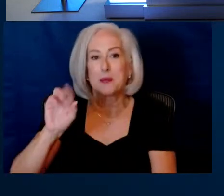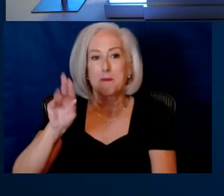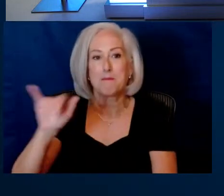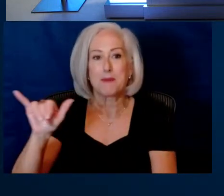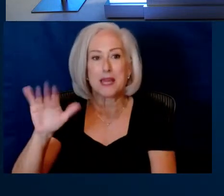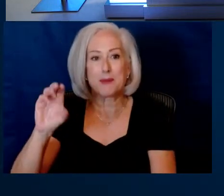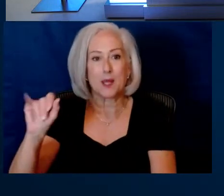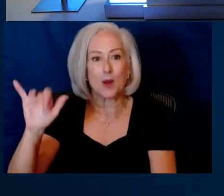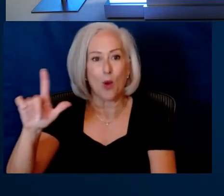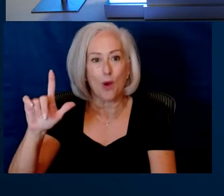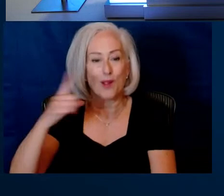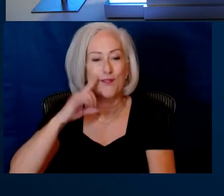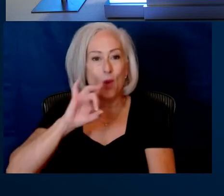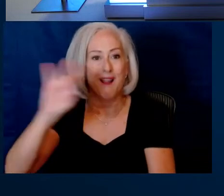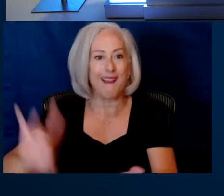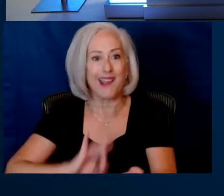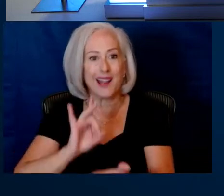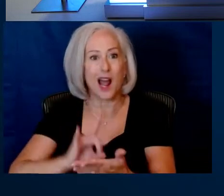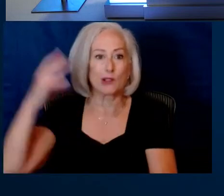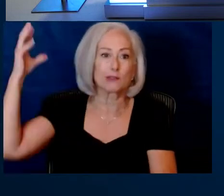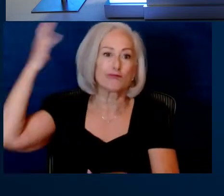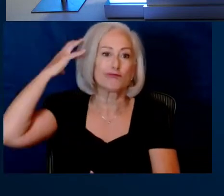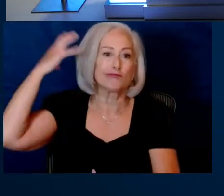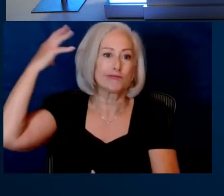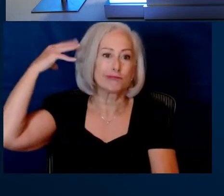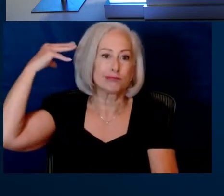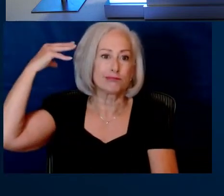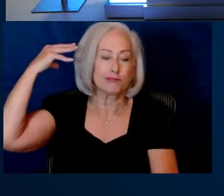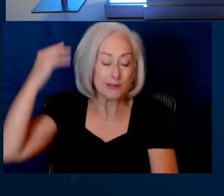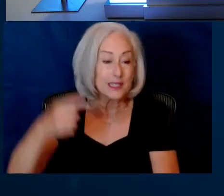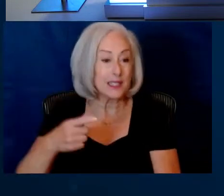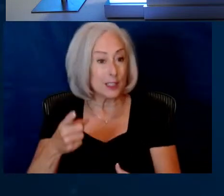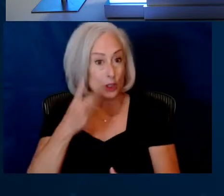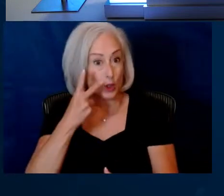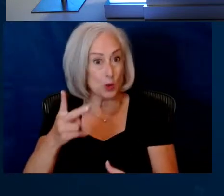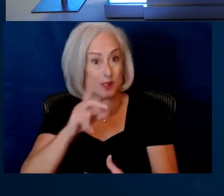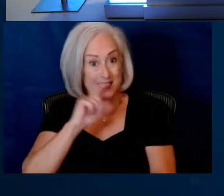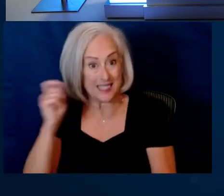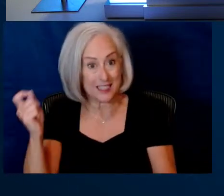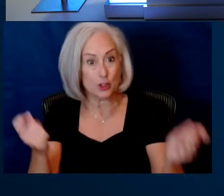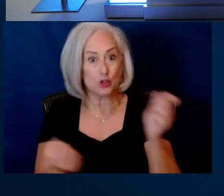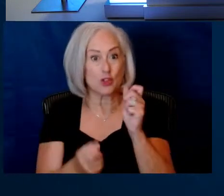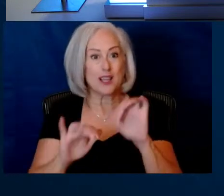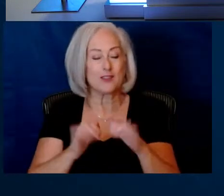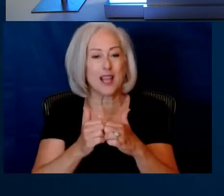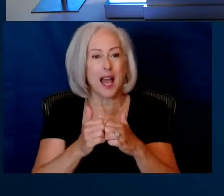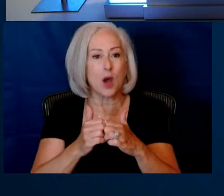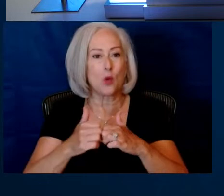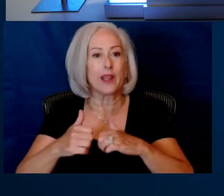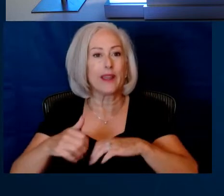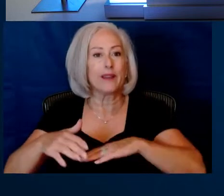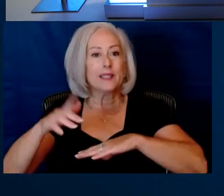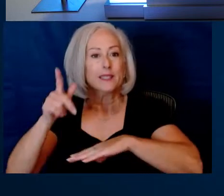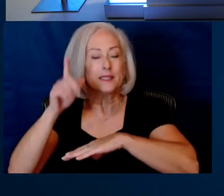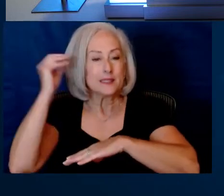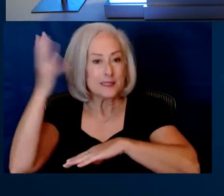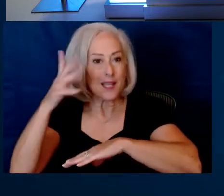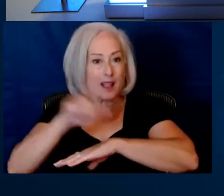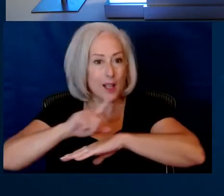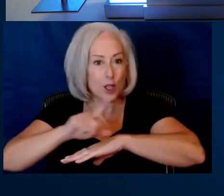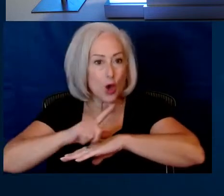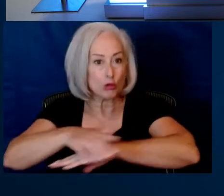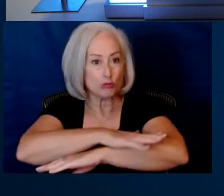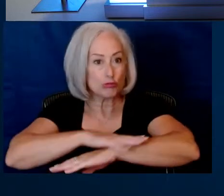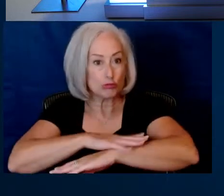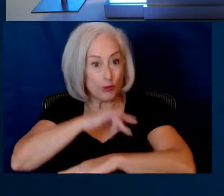we are. And so that was a question, is about, do we see any shifts in the way we sunscreen our kids today versus back in the day when it just wasn't around? Are